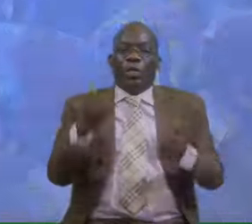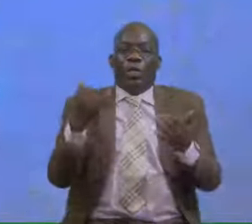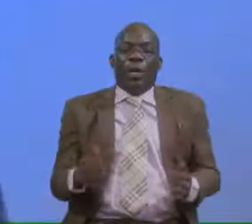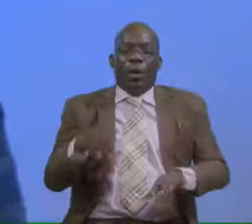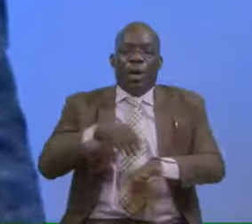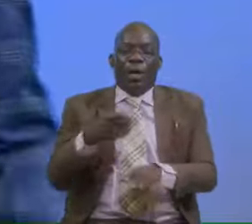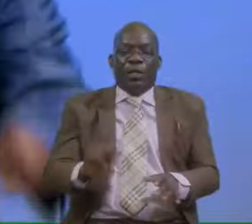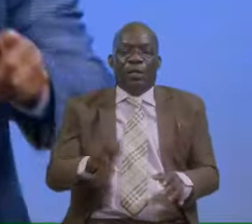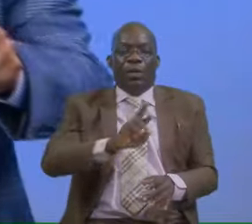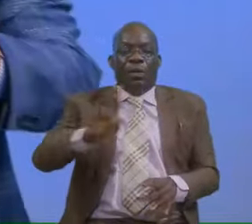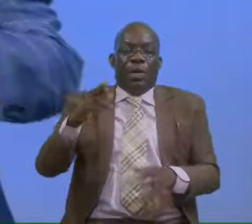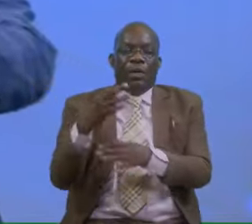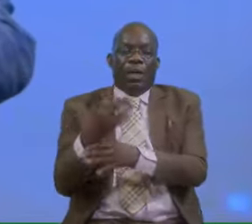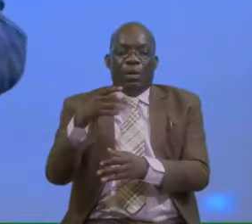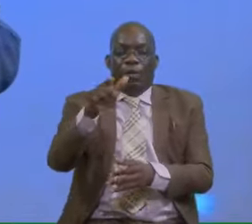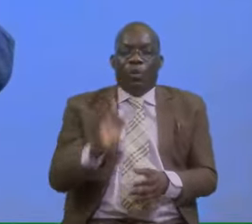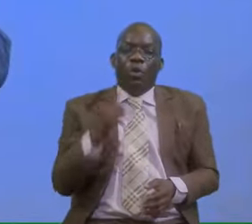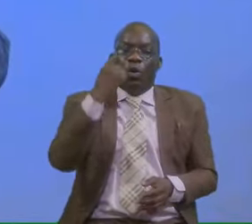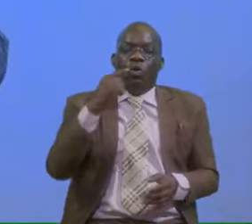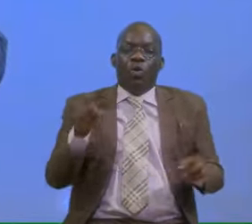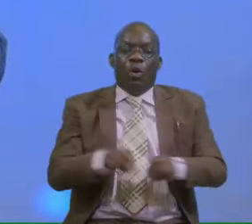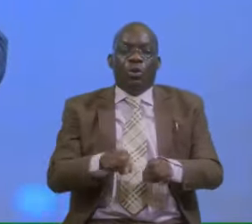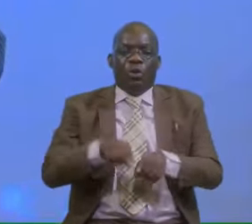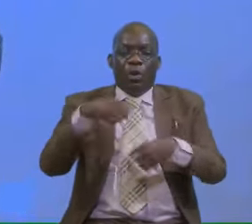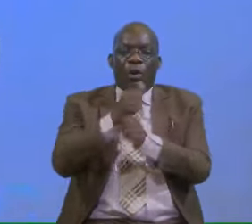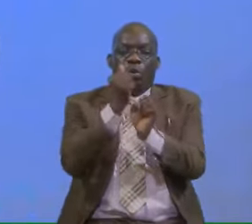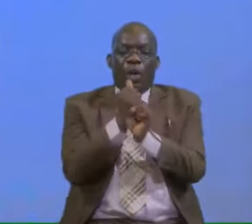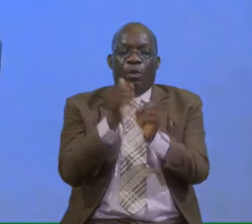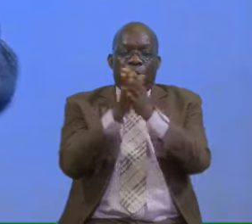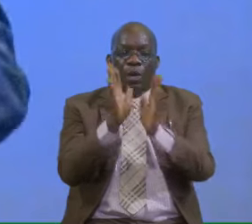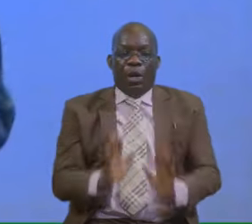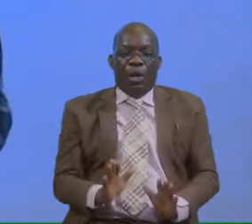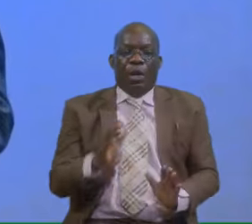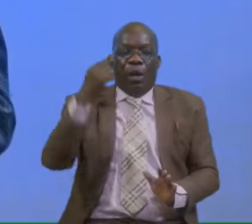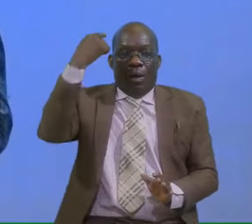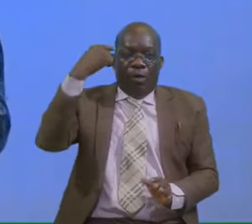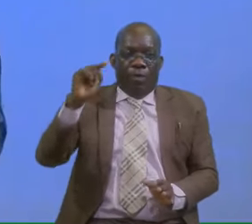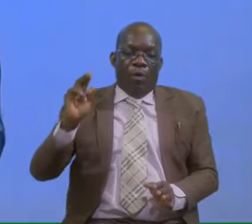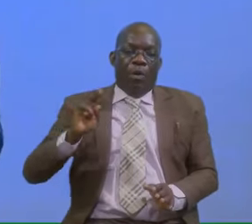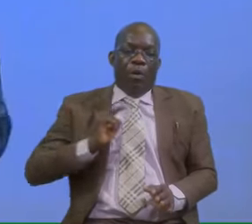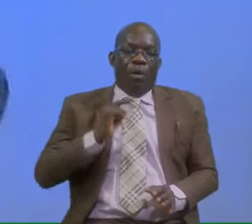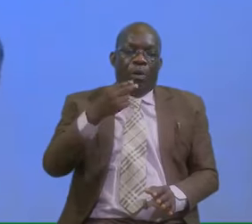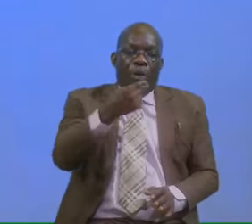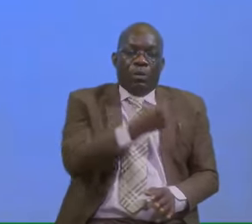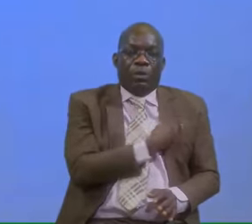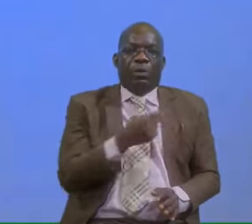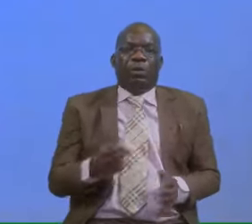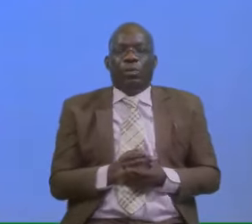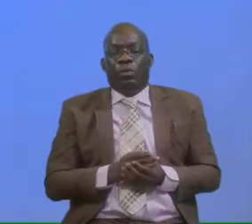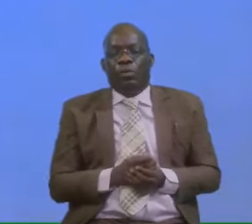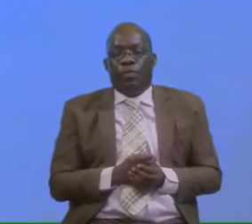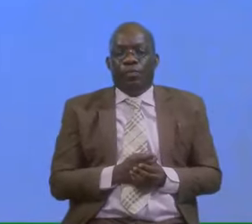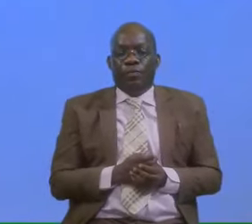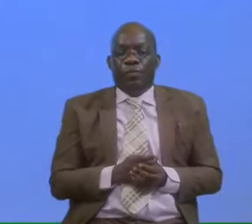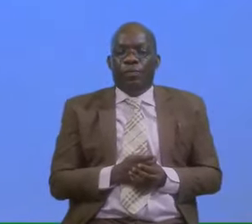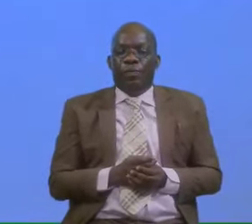God, who also, look at that, who also maketh intercession for us. Now